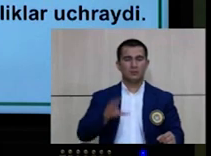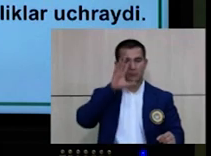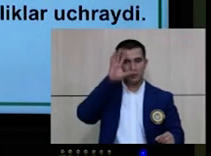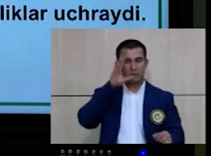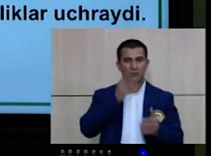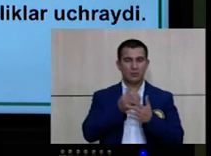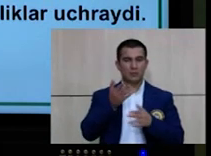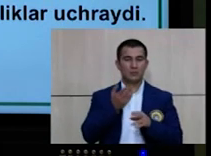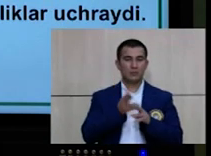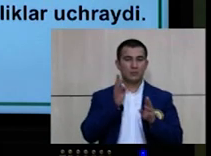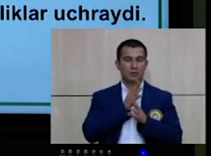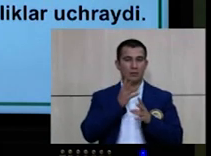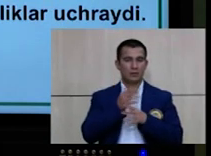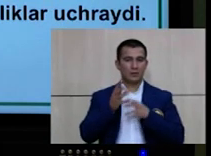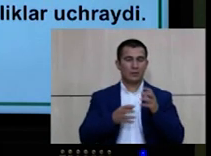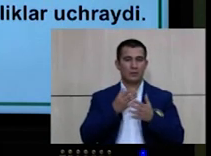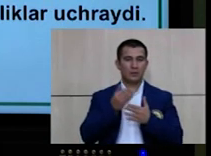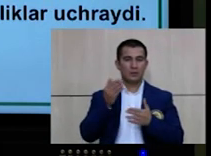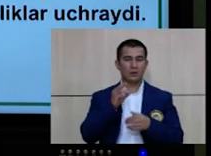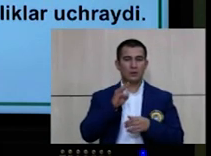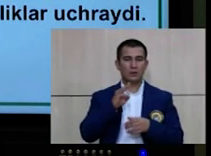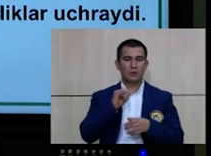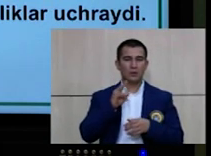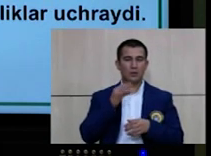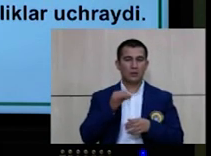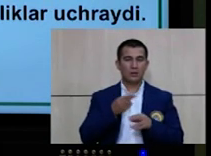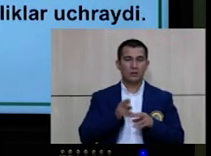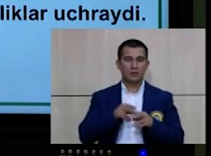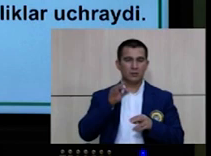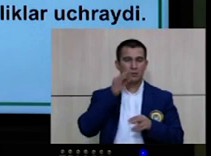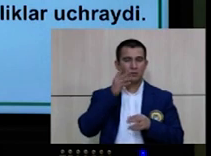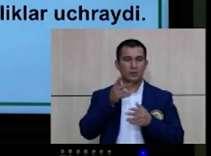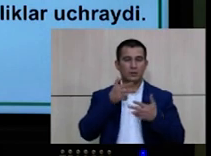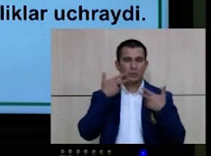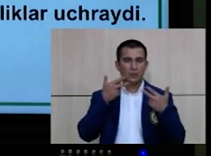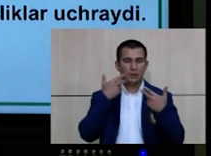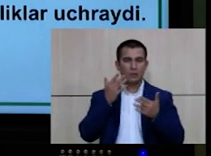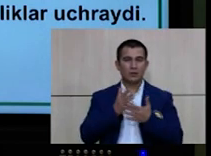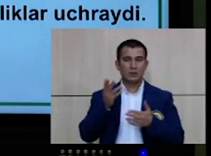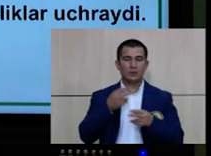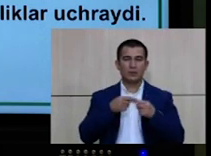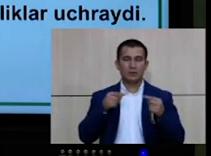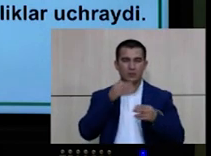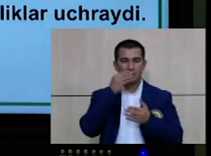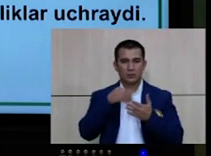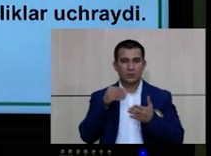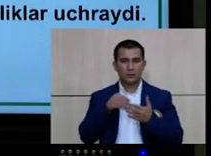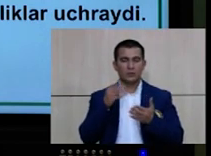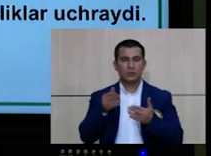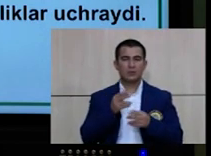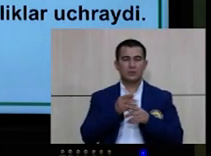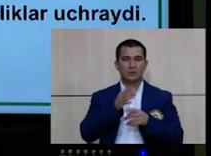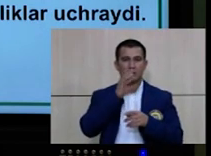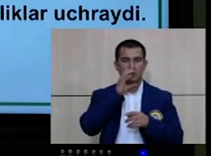Surxondaryo tabiiy geografik okrugining to'qaylarida esa to'qay mushugi, qirg'ovul, yovvoyi cho'chqa, chiya